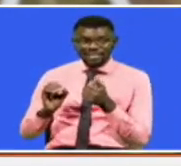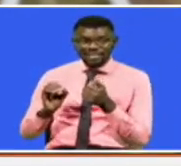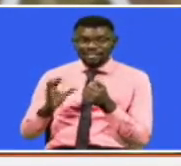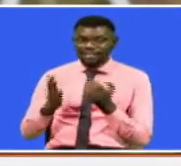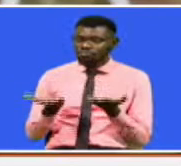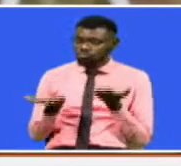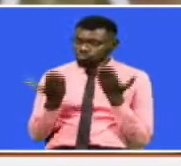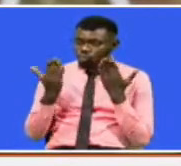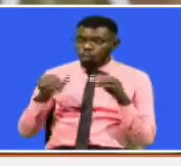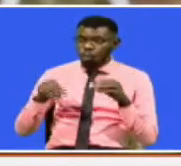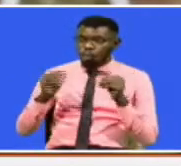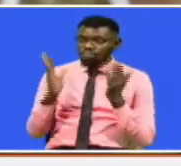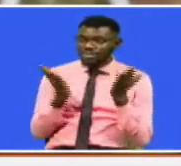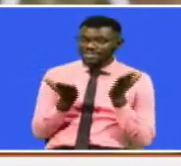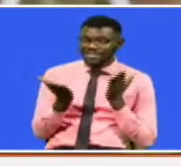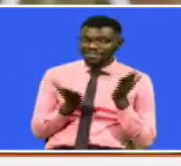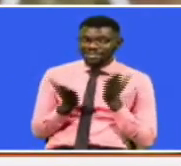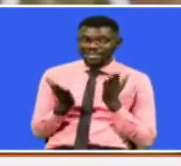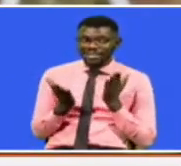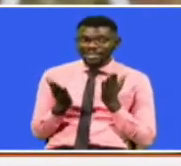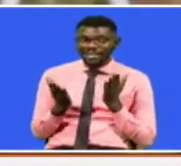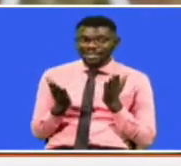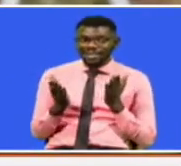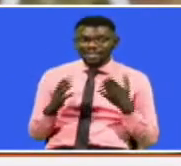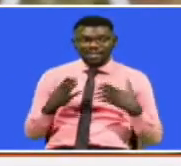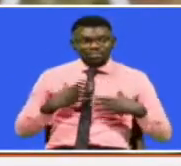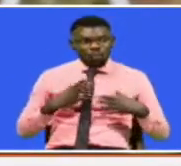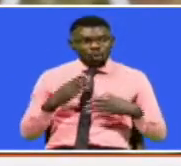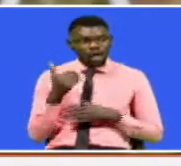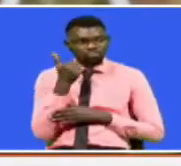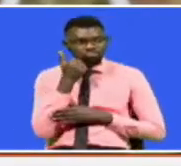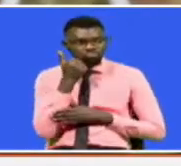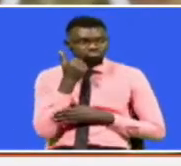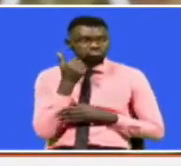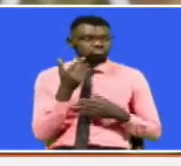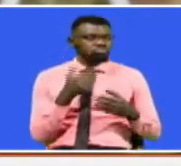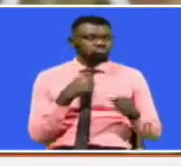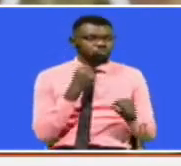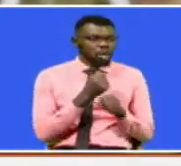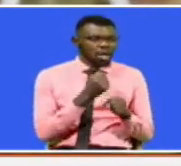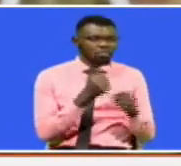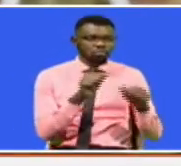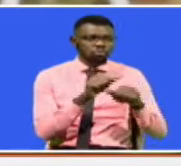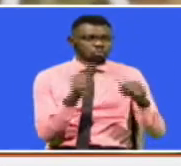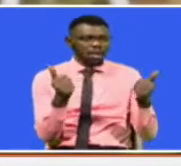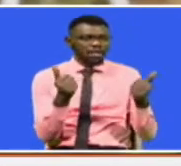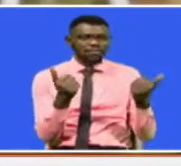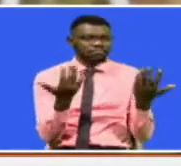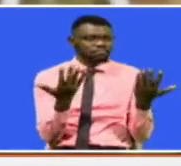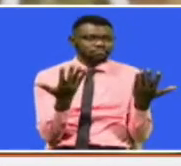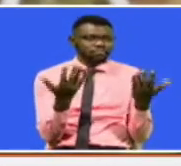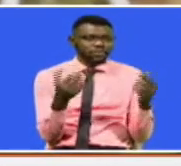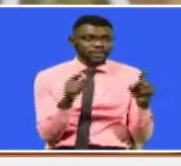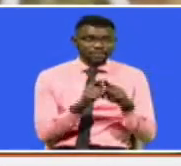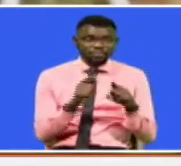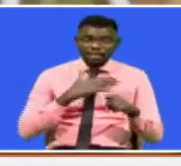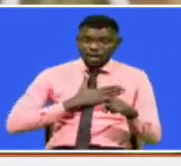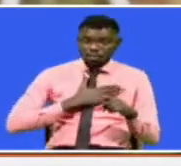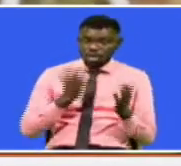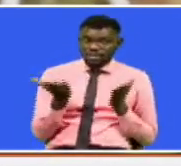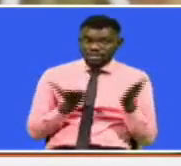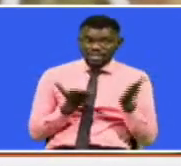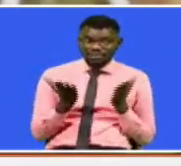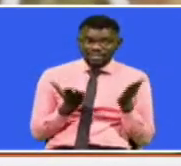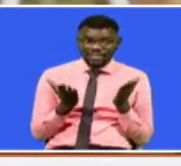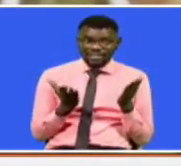of service is uniform. The patient flow is uniform no matter where you go. And when you enter our service, we don't send